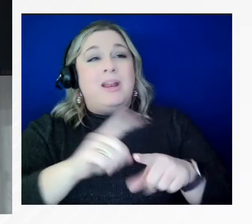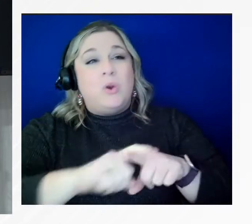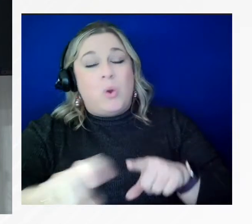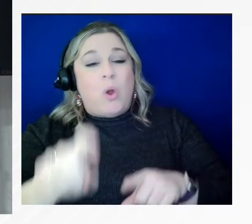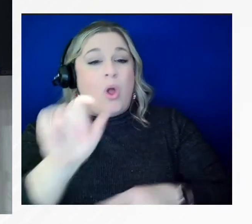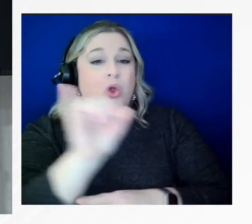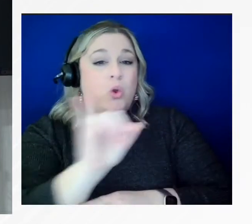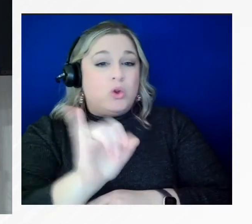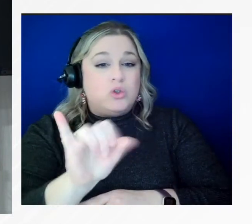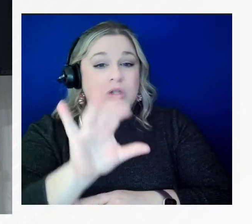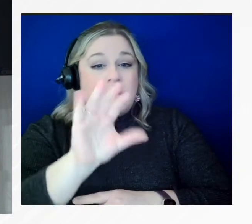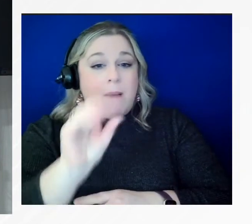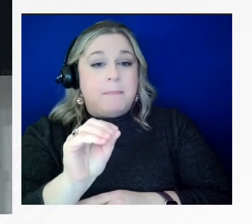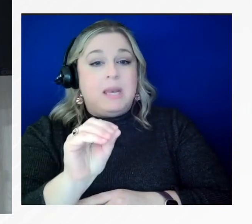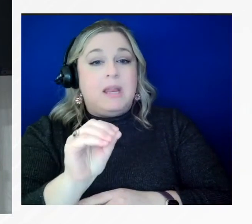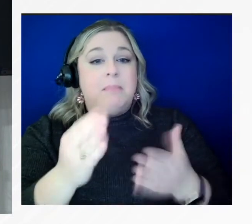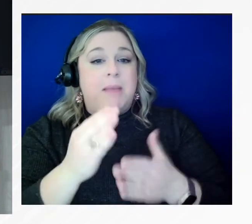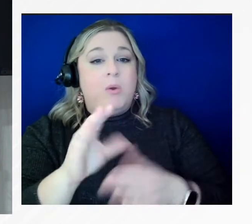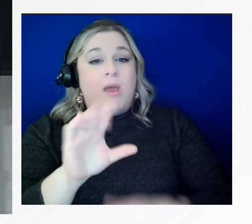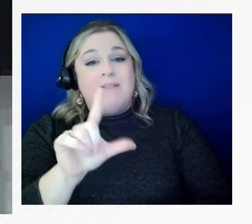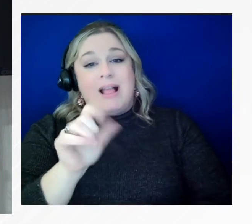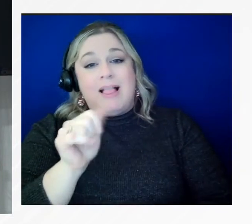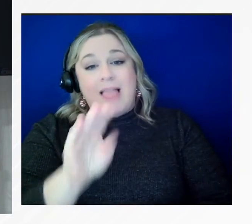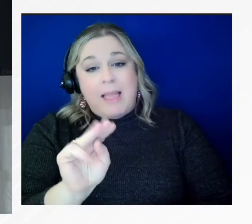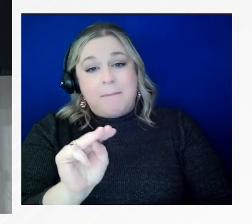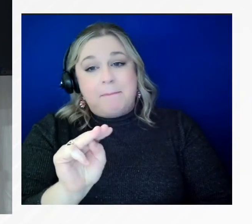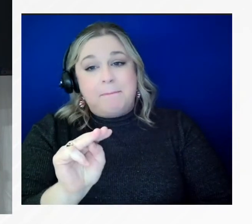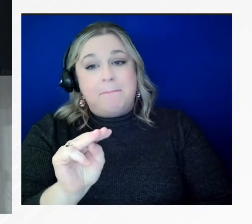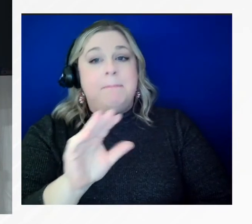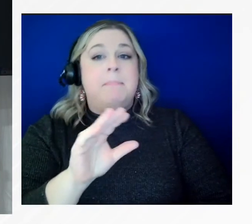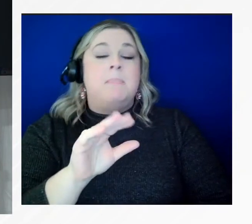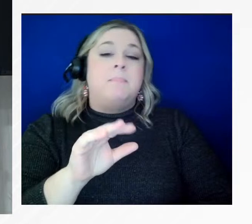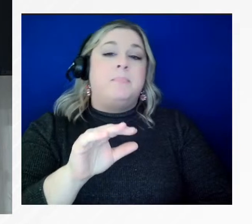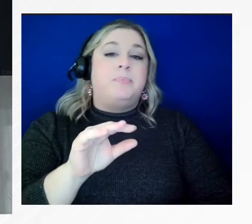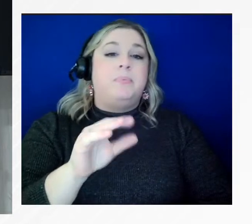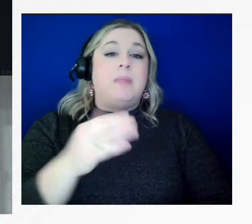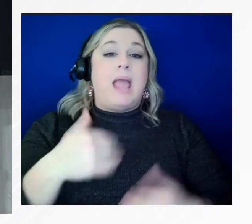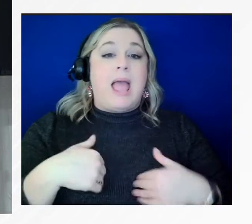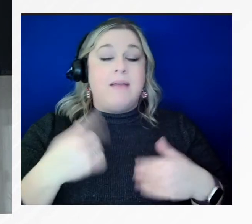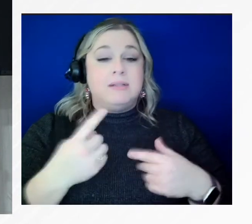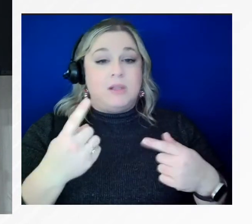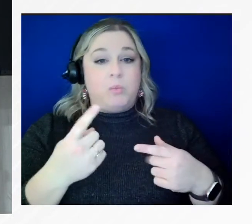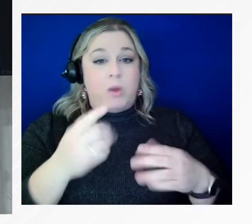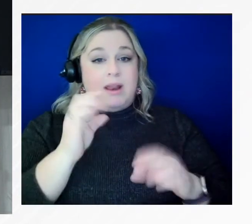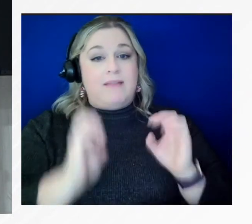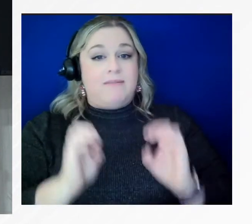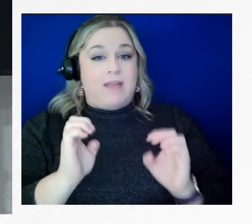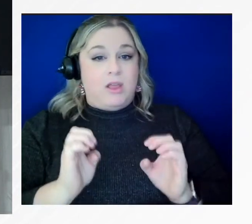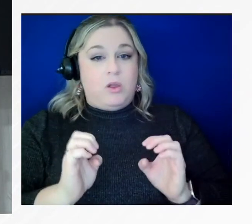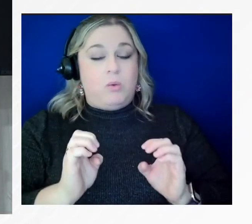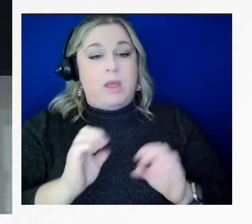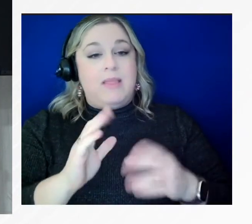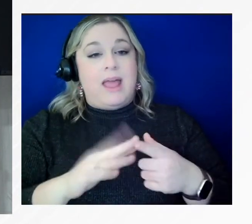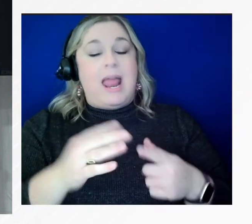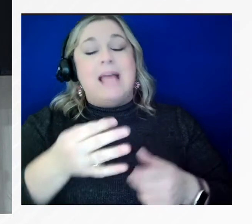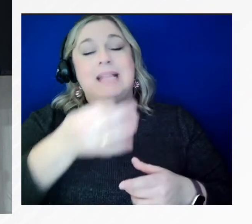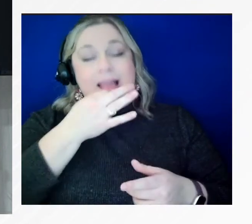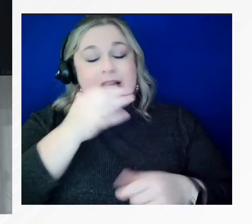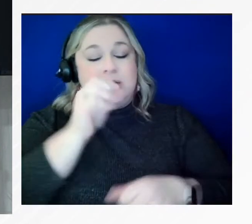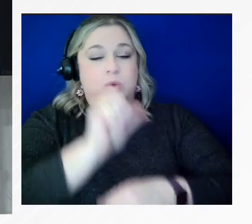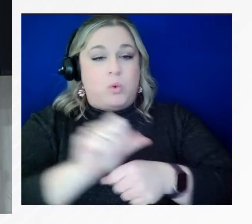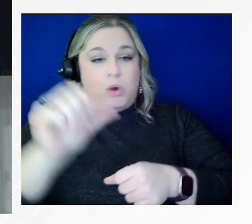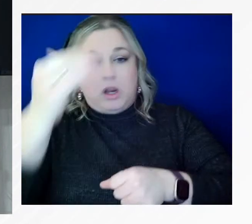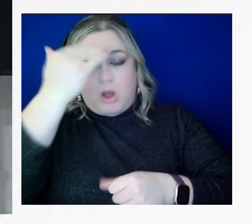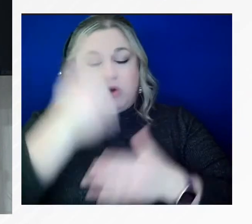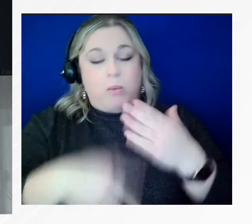claim. And if you do so and have somebody evaluate that has expert working knowledge of what the problem